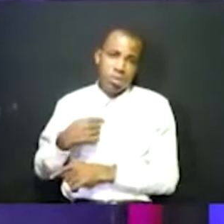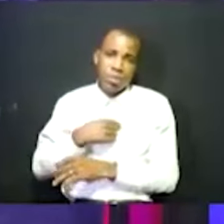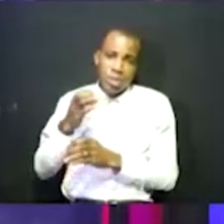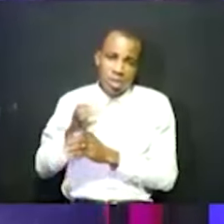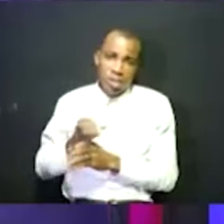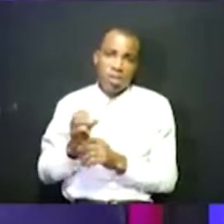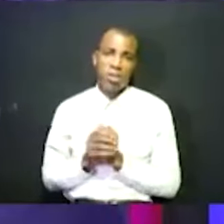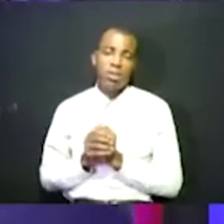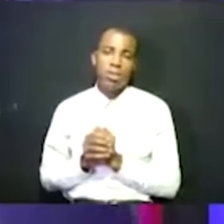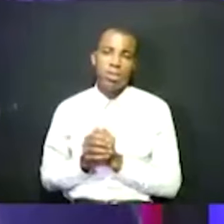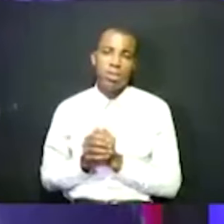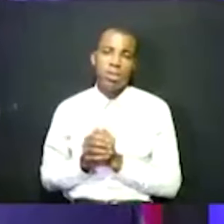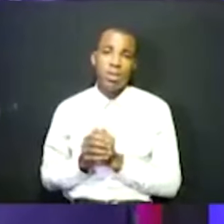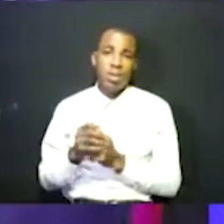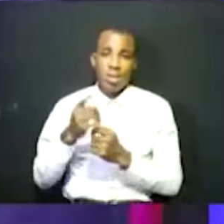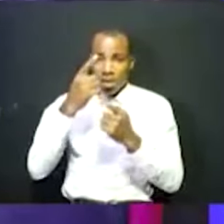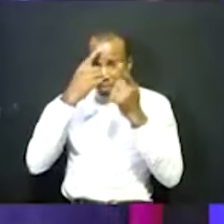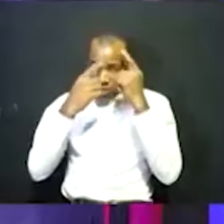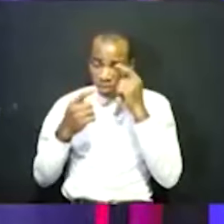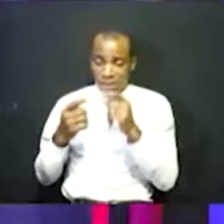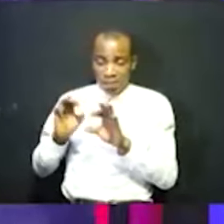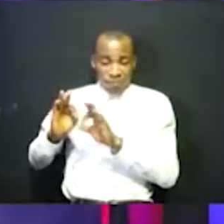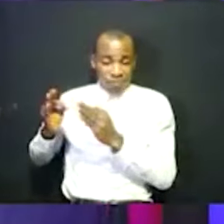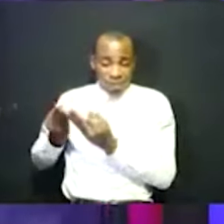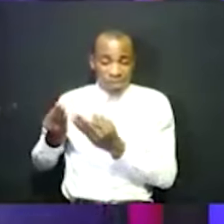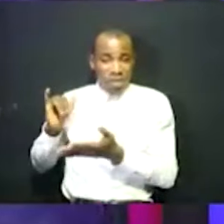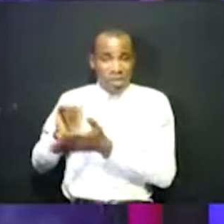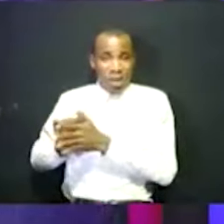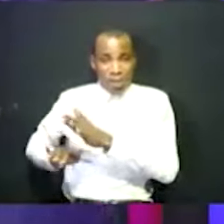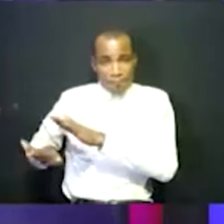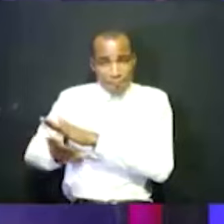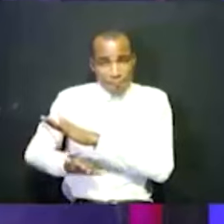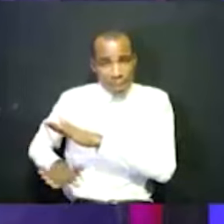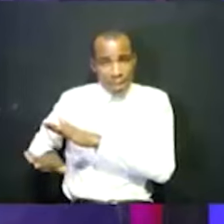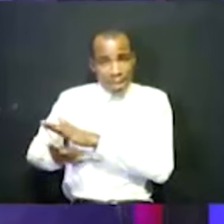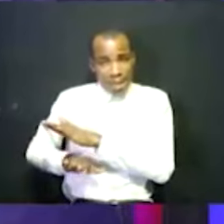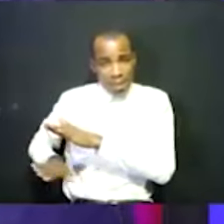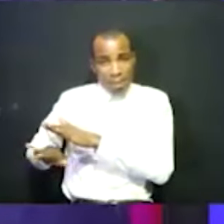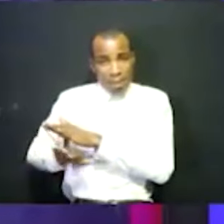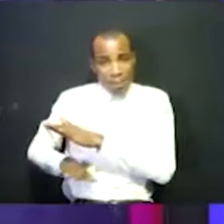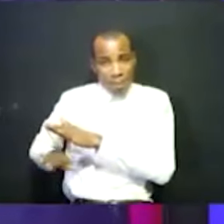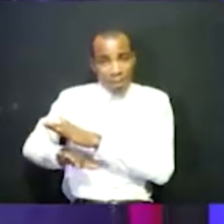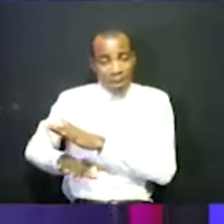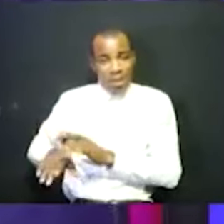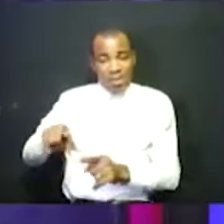the family is the base of the society, the marriage is the anchor of the